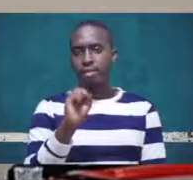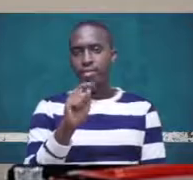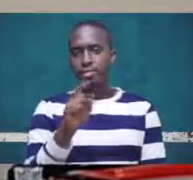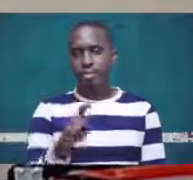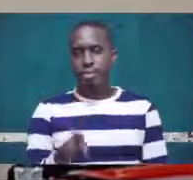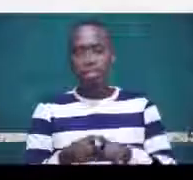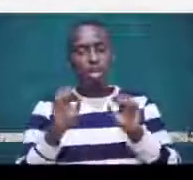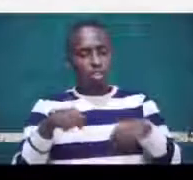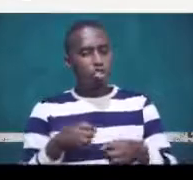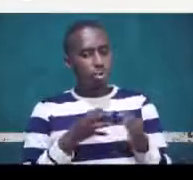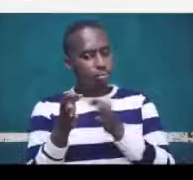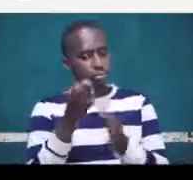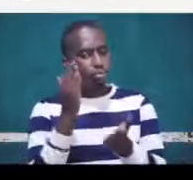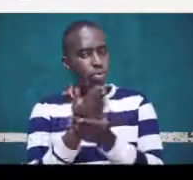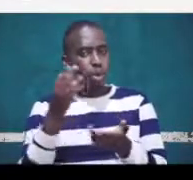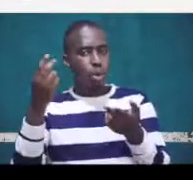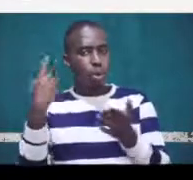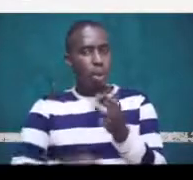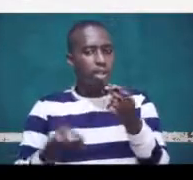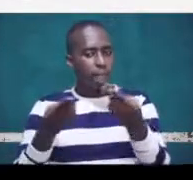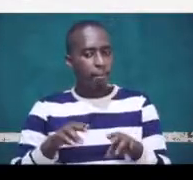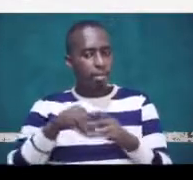to identify what actually happens in there,